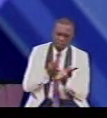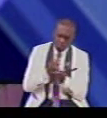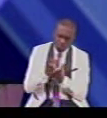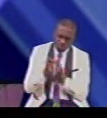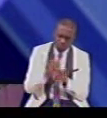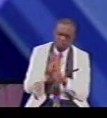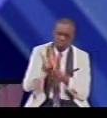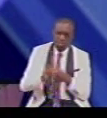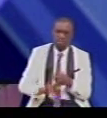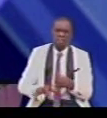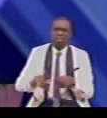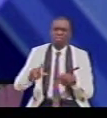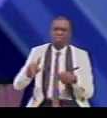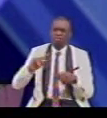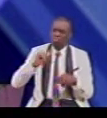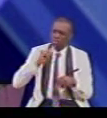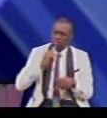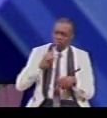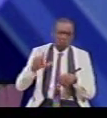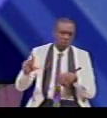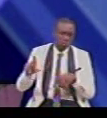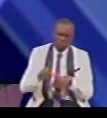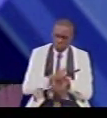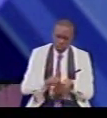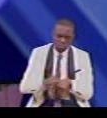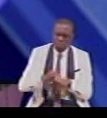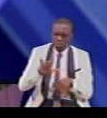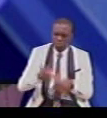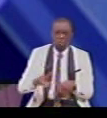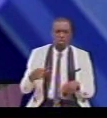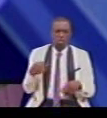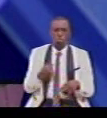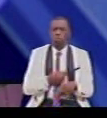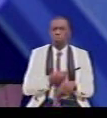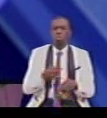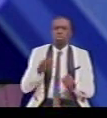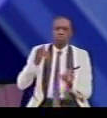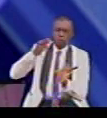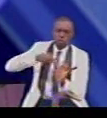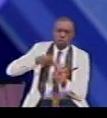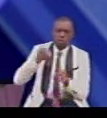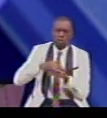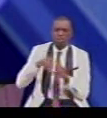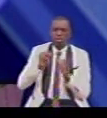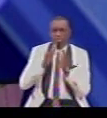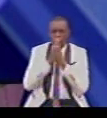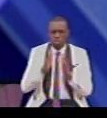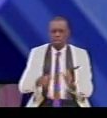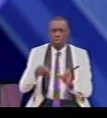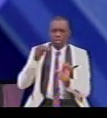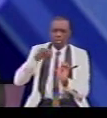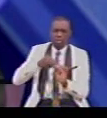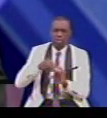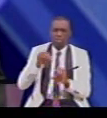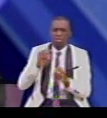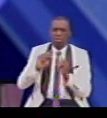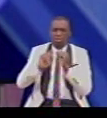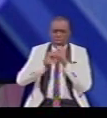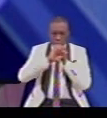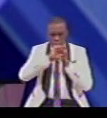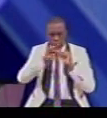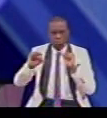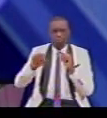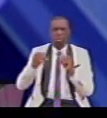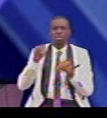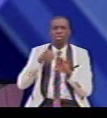in the publicity in the prayer in the participation and then with the Readiness to do follow up